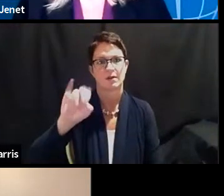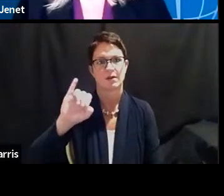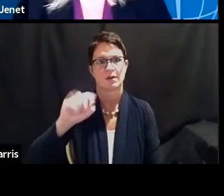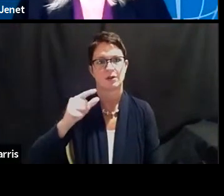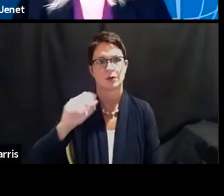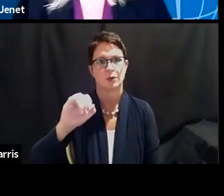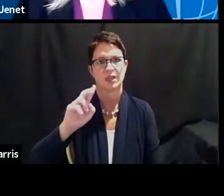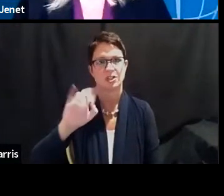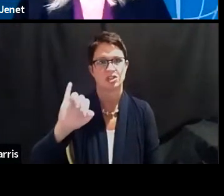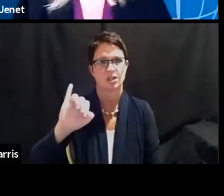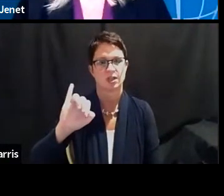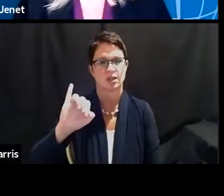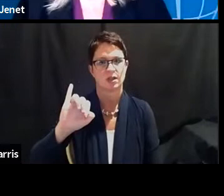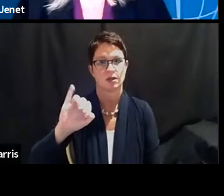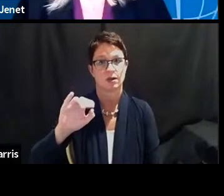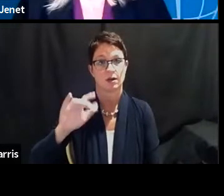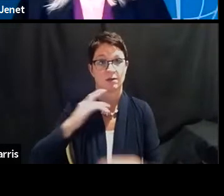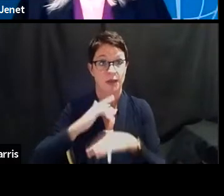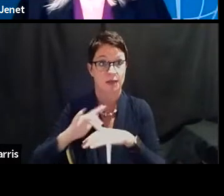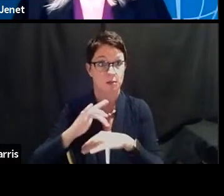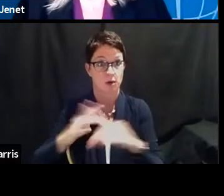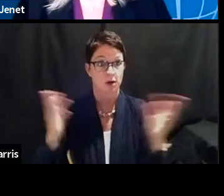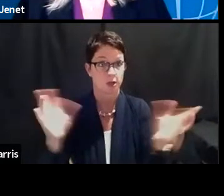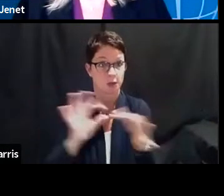Luigi, are you there?